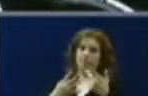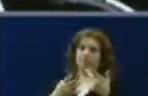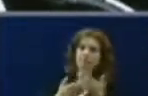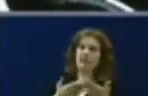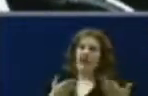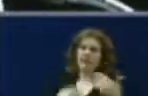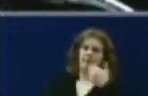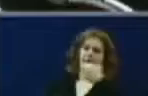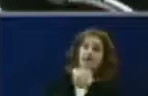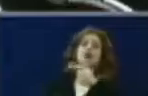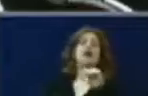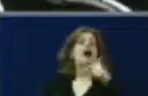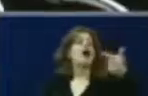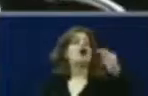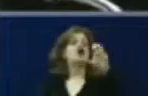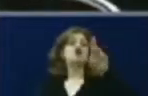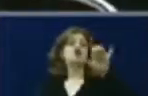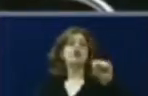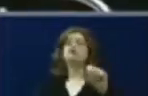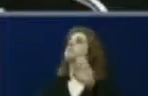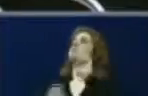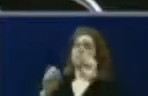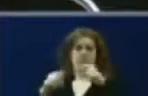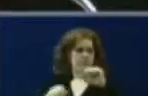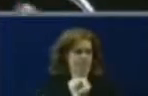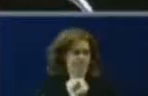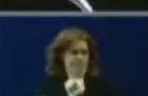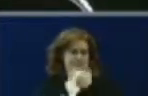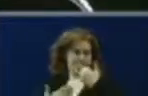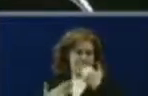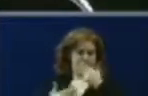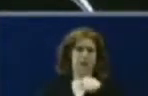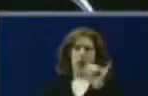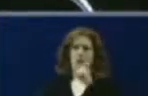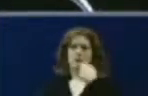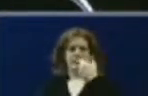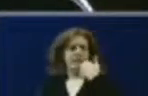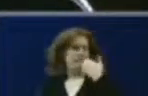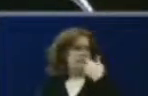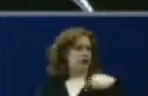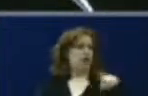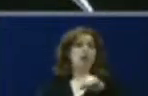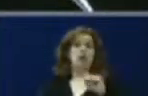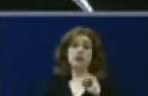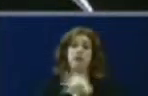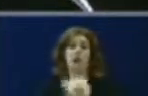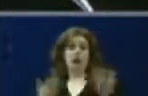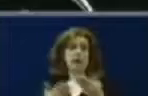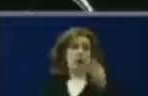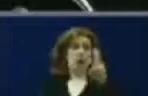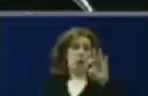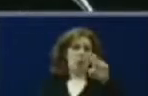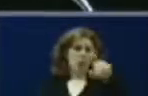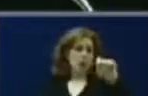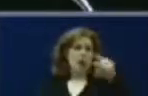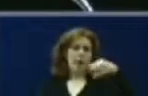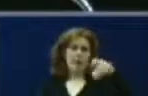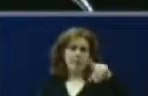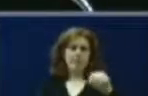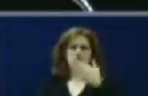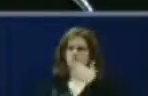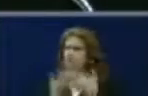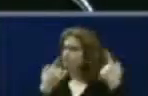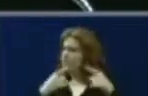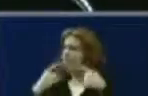Chris? All right. Thank you. First of all, I want to also say thank you to the staff here at Westport. This is a great event. You all